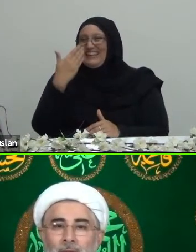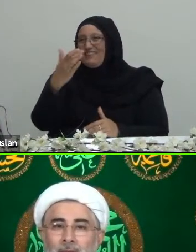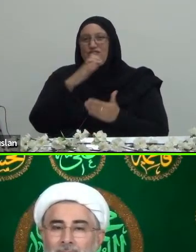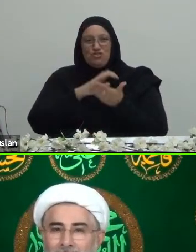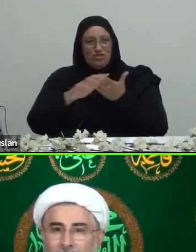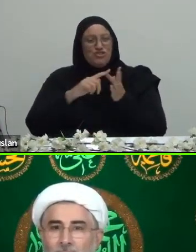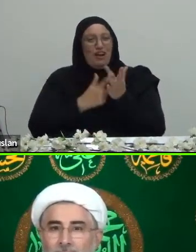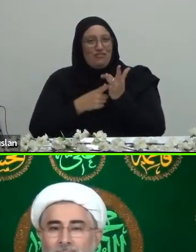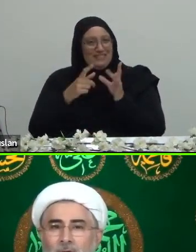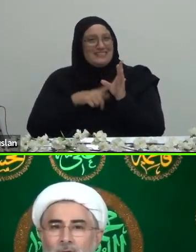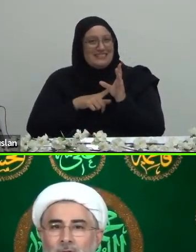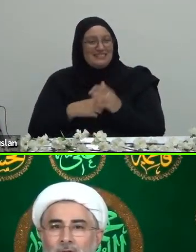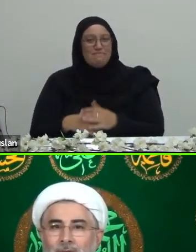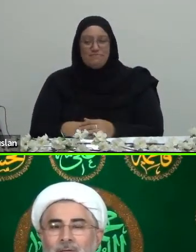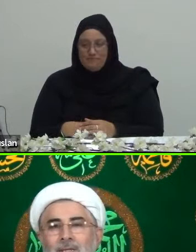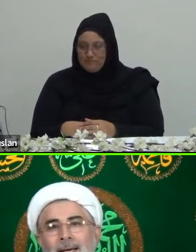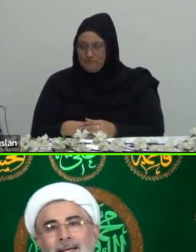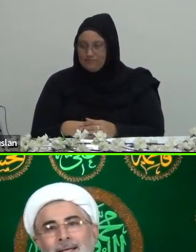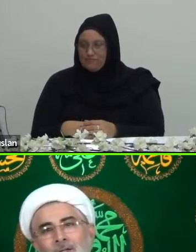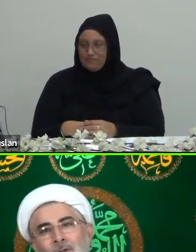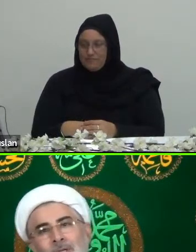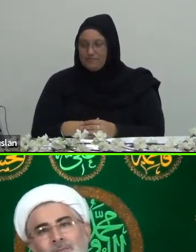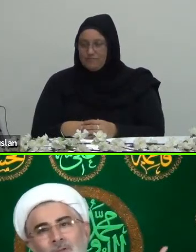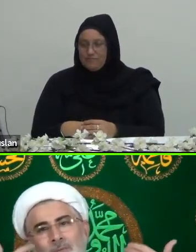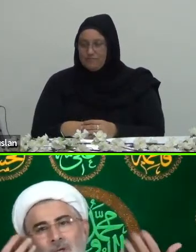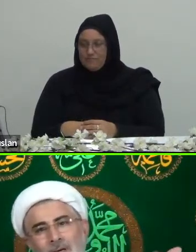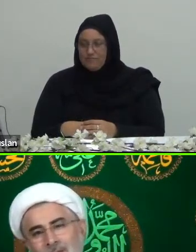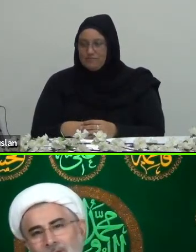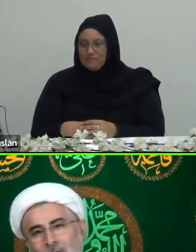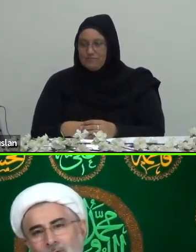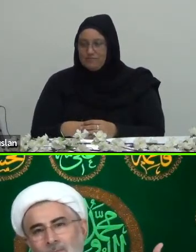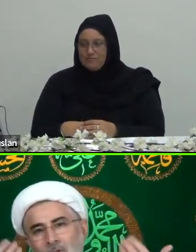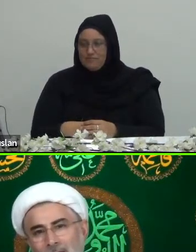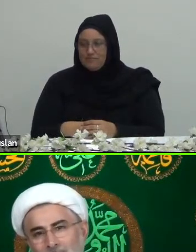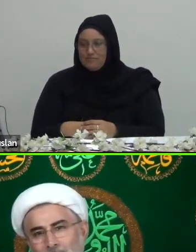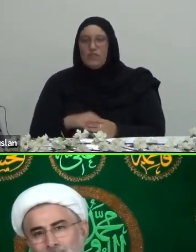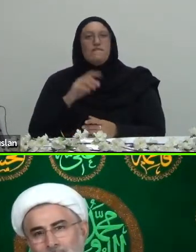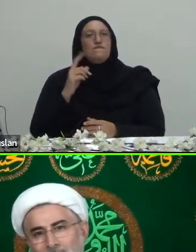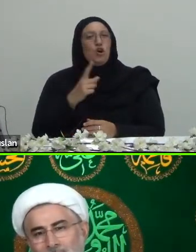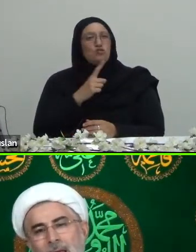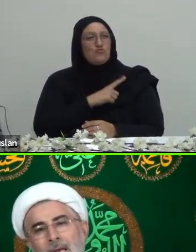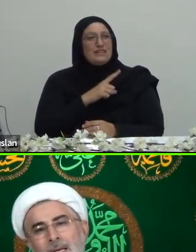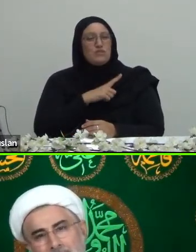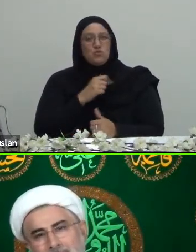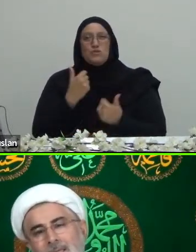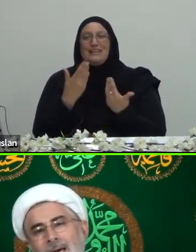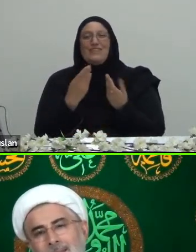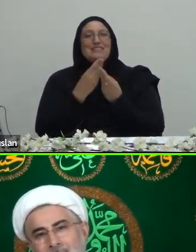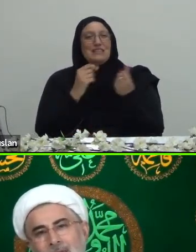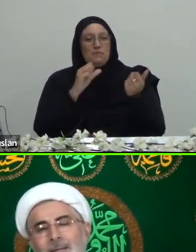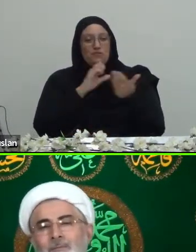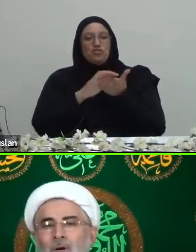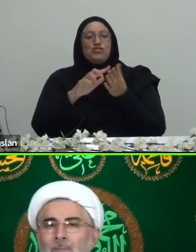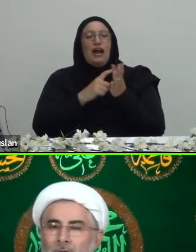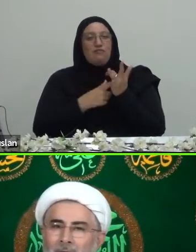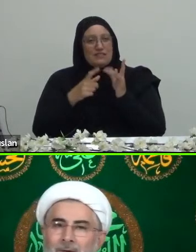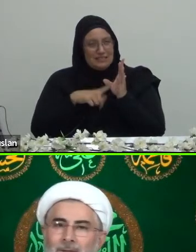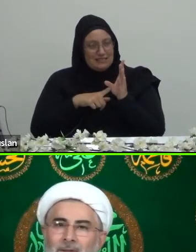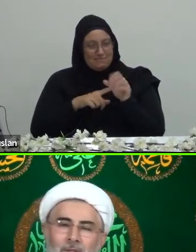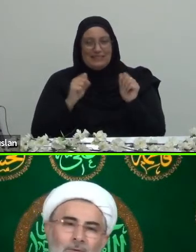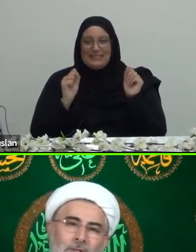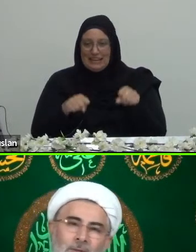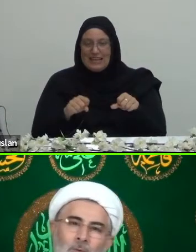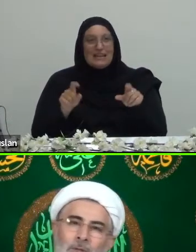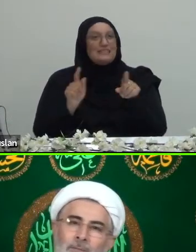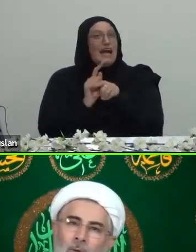write the will as financial side of it is to give some charity for some charity causes. Yes, at the same time, I have